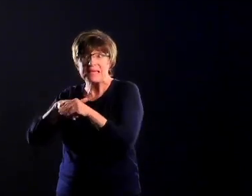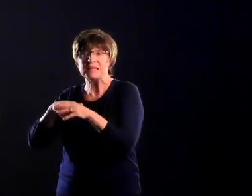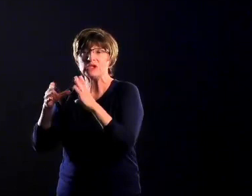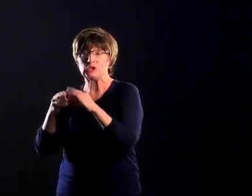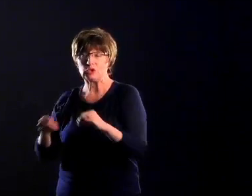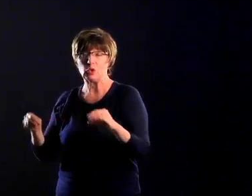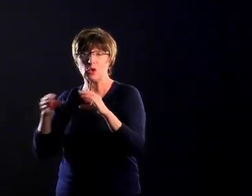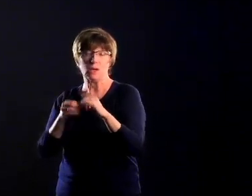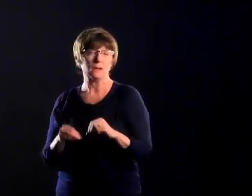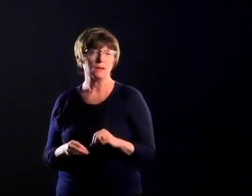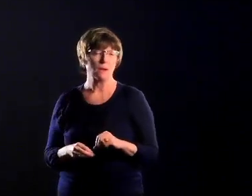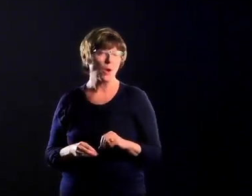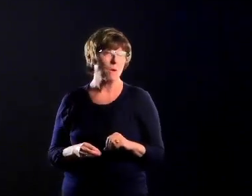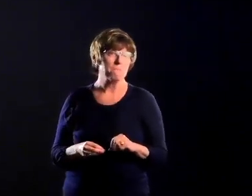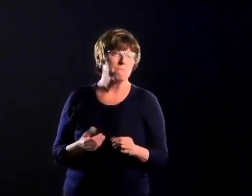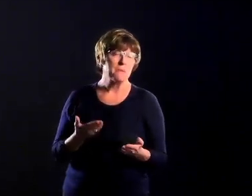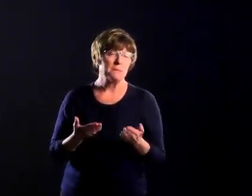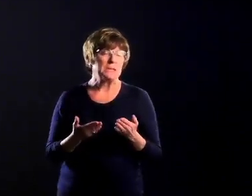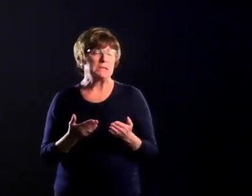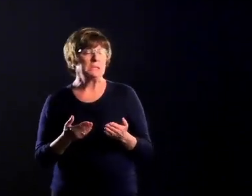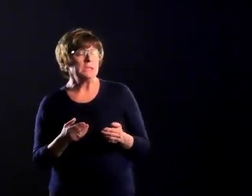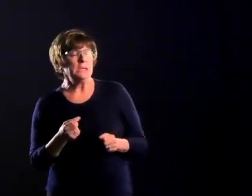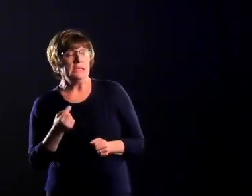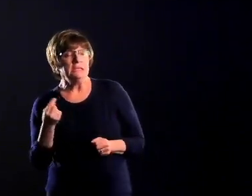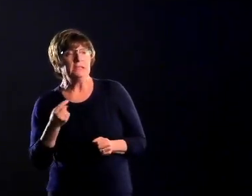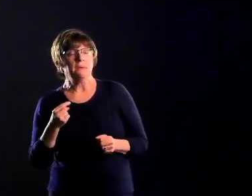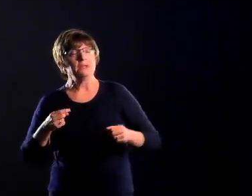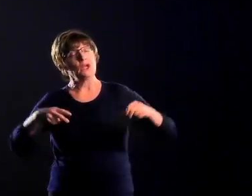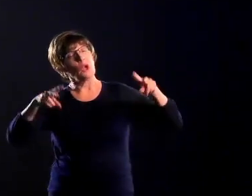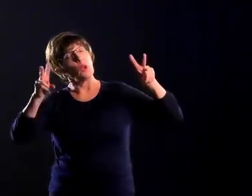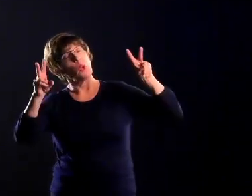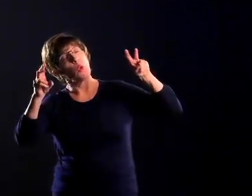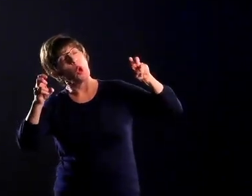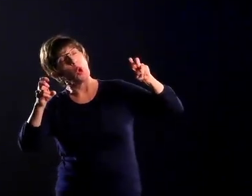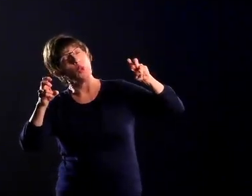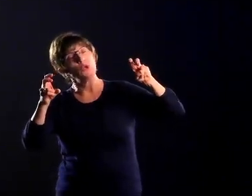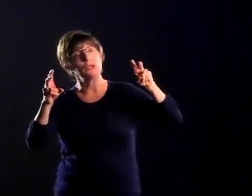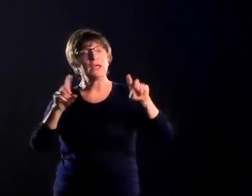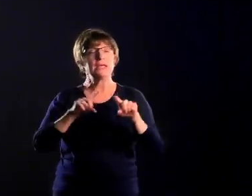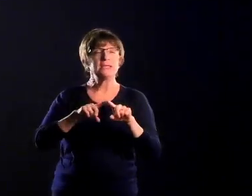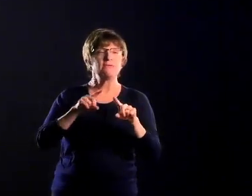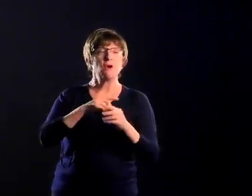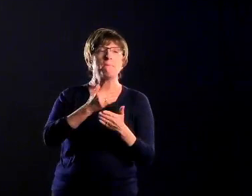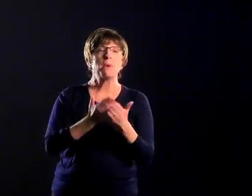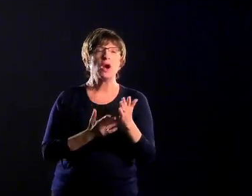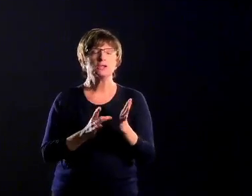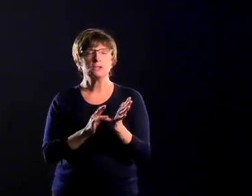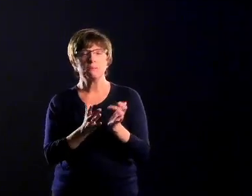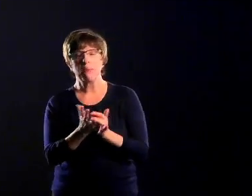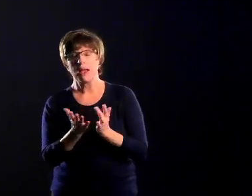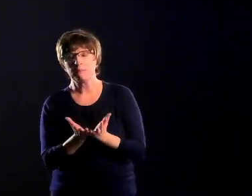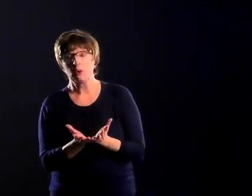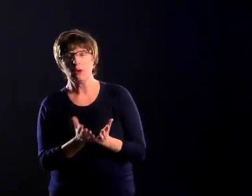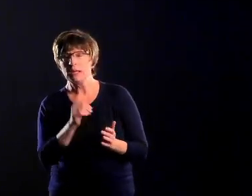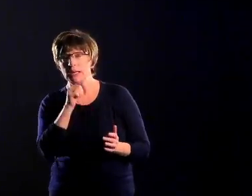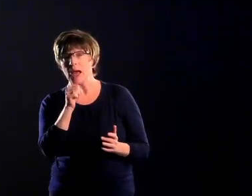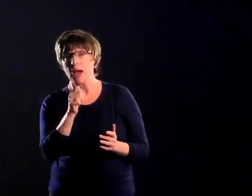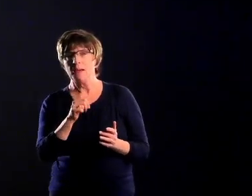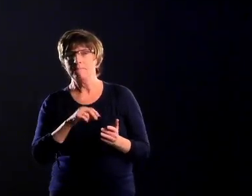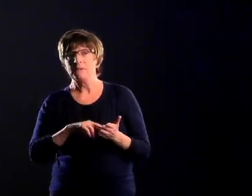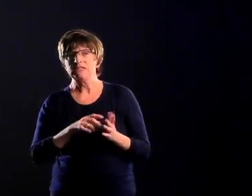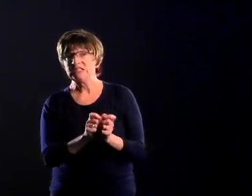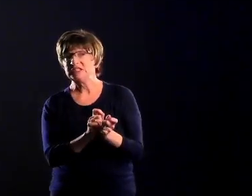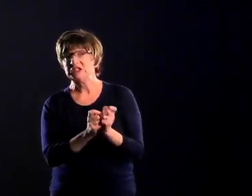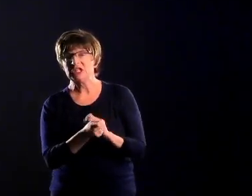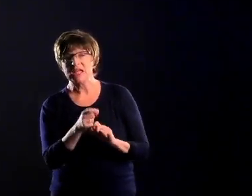can quote different aspects of the 66 books of the Bible, but it doesn't mean that it's changed them.